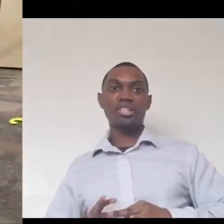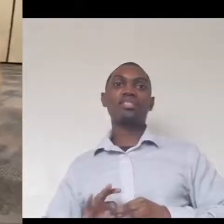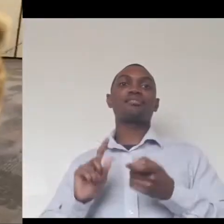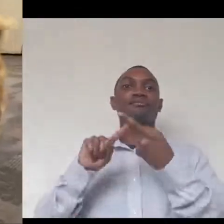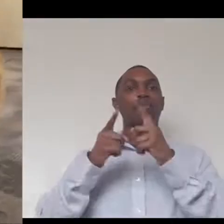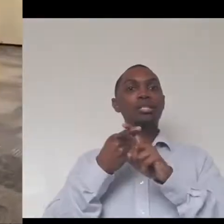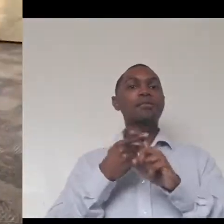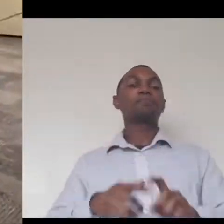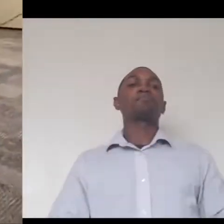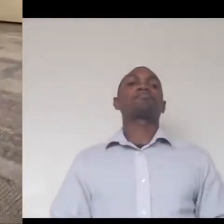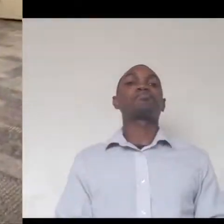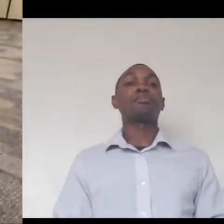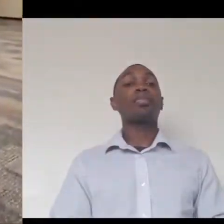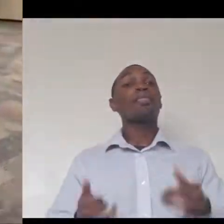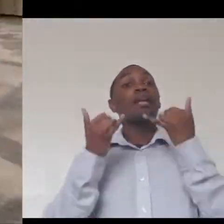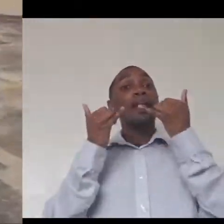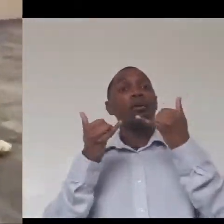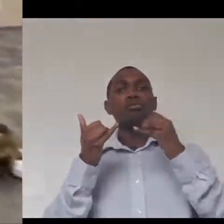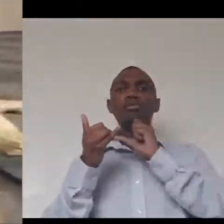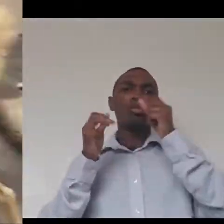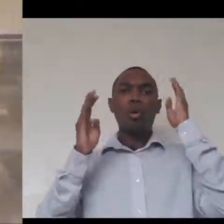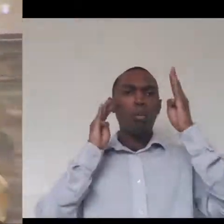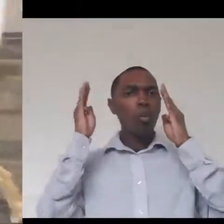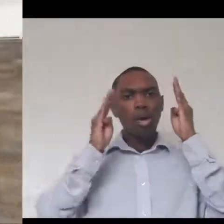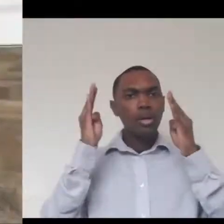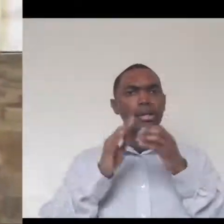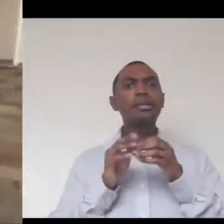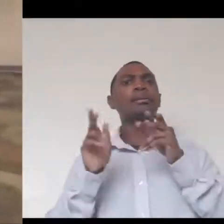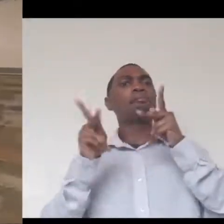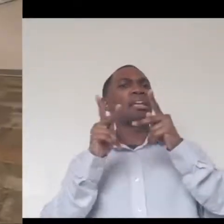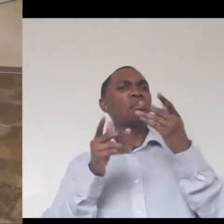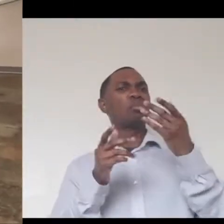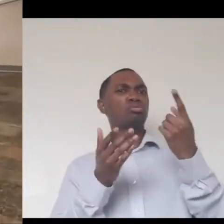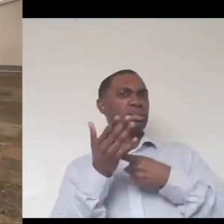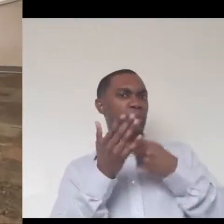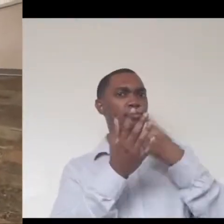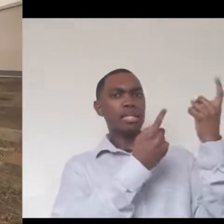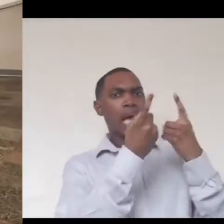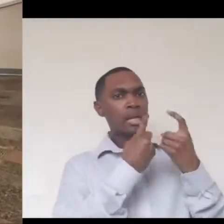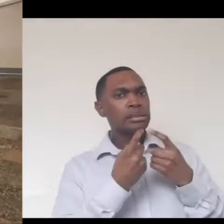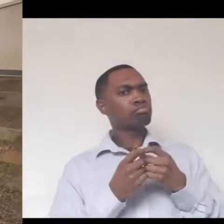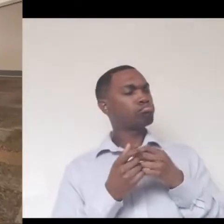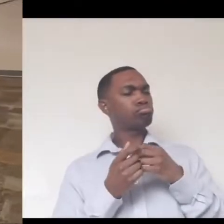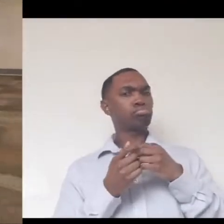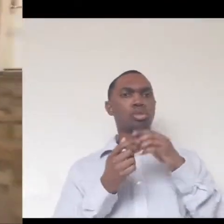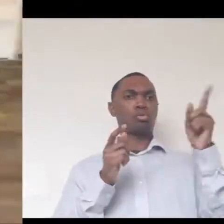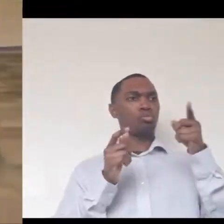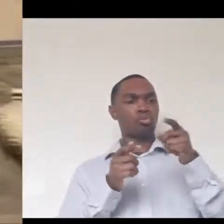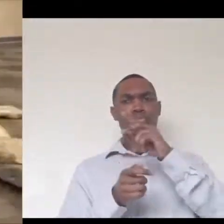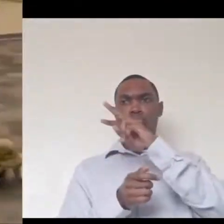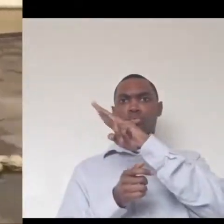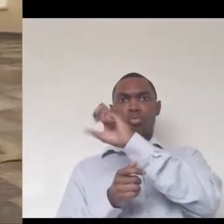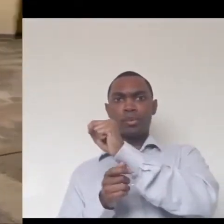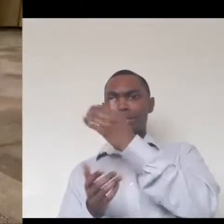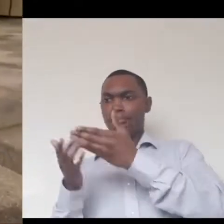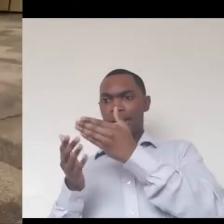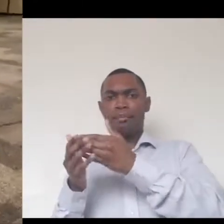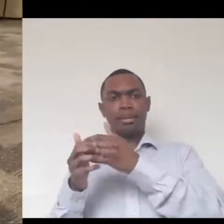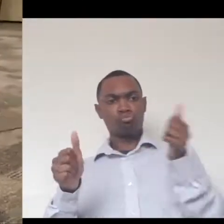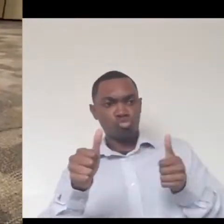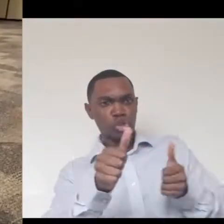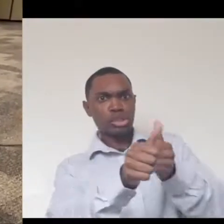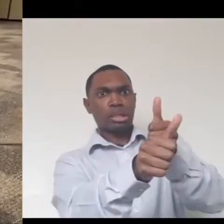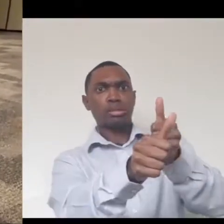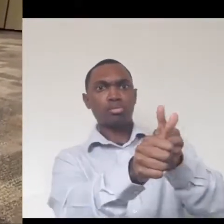though, these guys a lot of times will get asked, well, isn't Kris gonna chase him and do what happens when they get older? Well, these